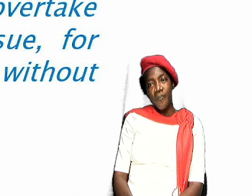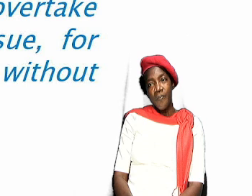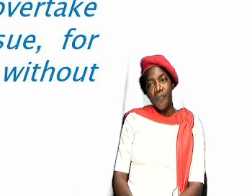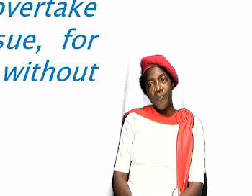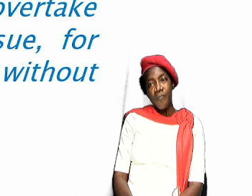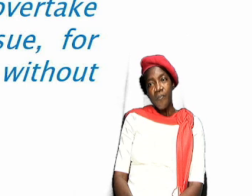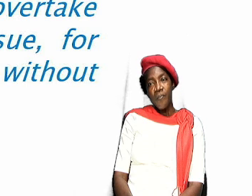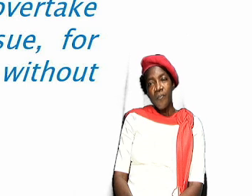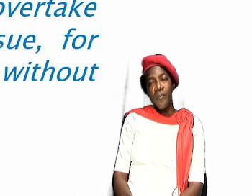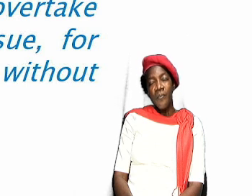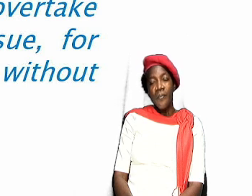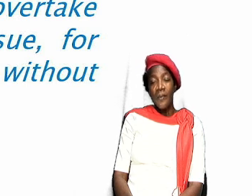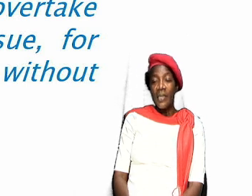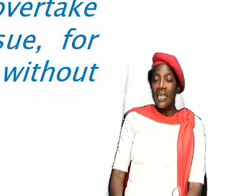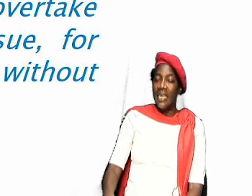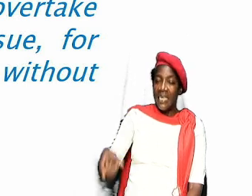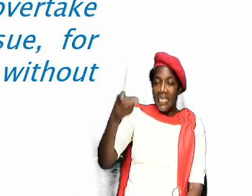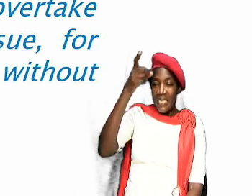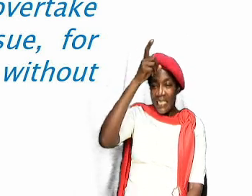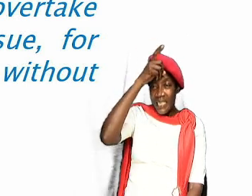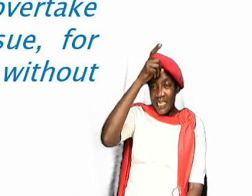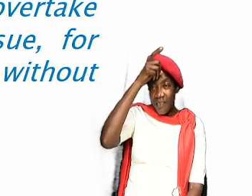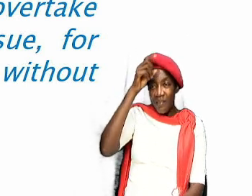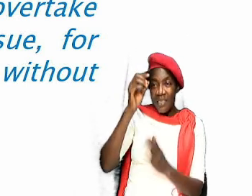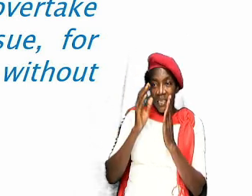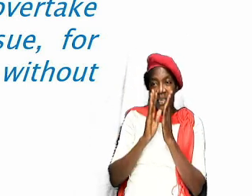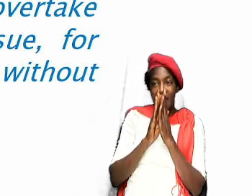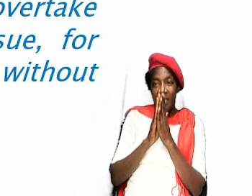1 Samuel 30:8-9, David inquired of the Lord again.